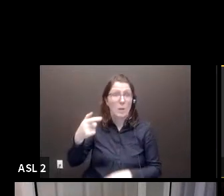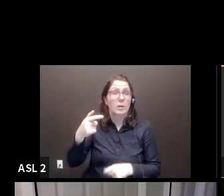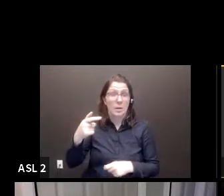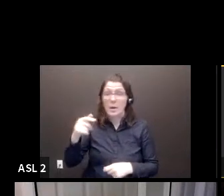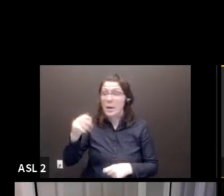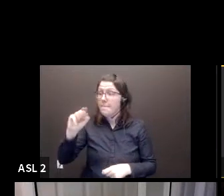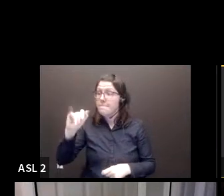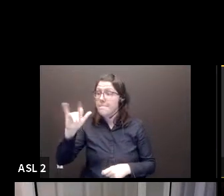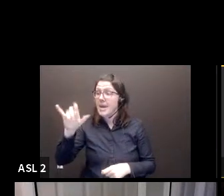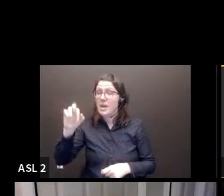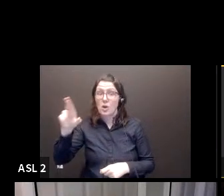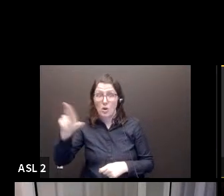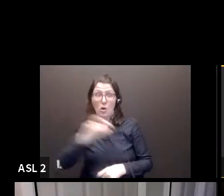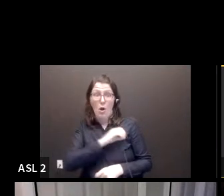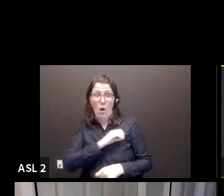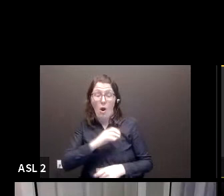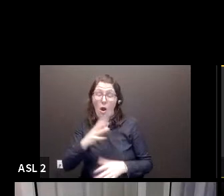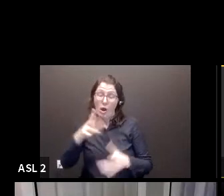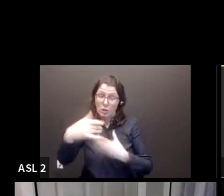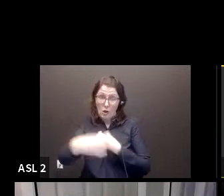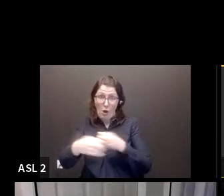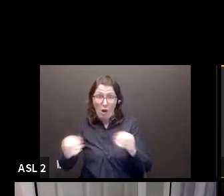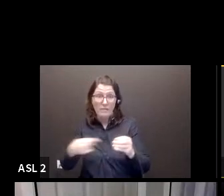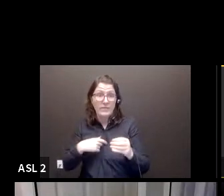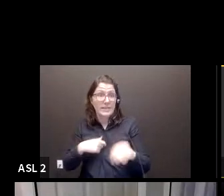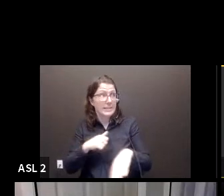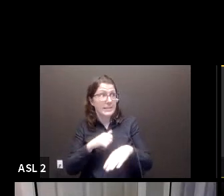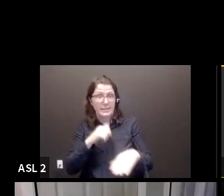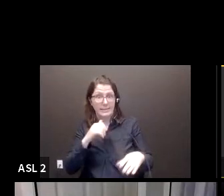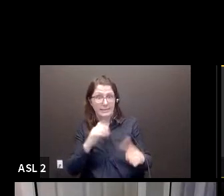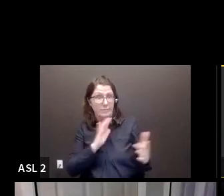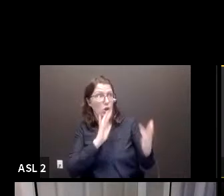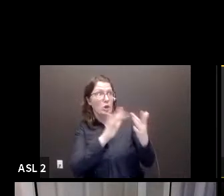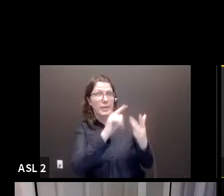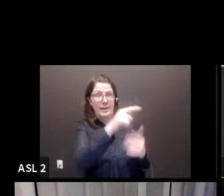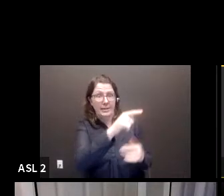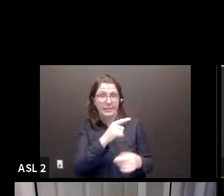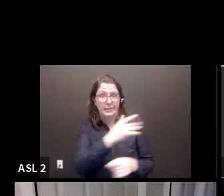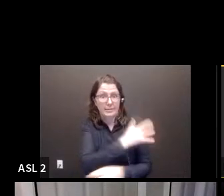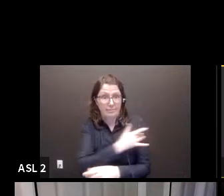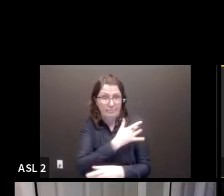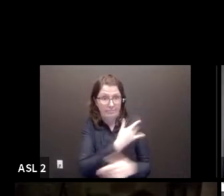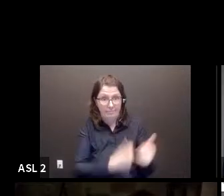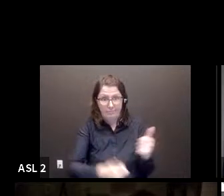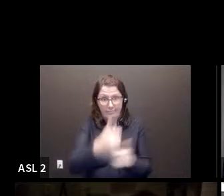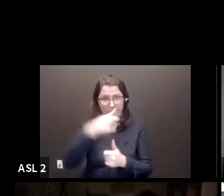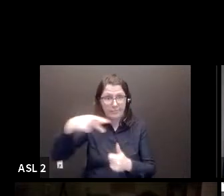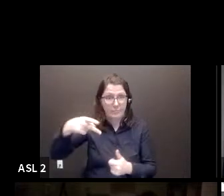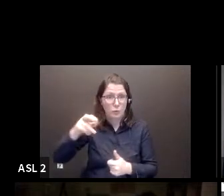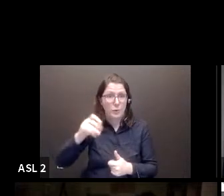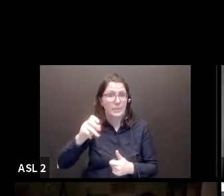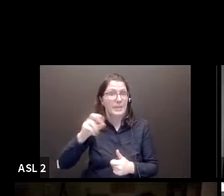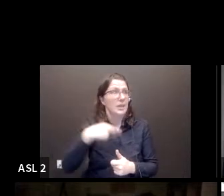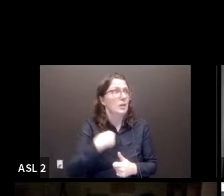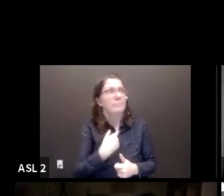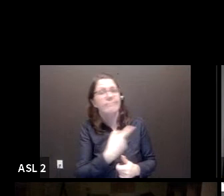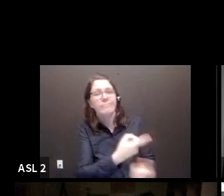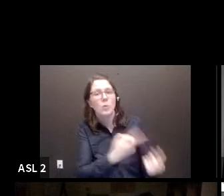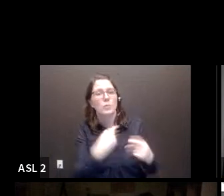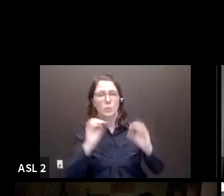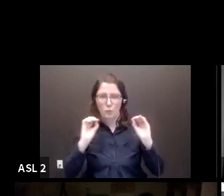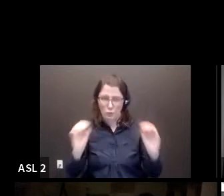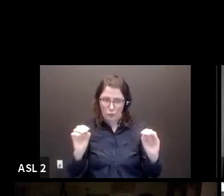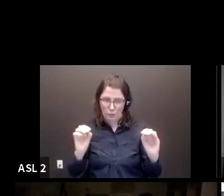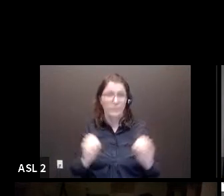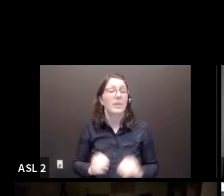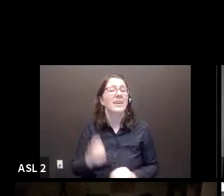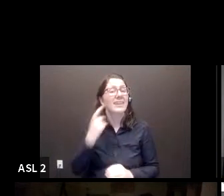but uh there was no response to that so again we're working in in all these these areas and to re and to respond to some of the questions